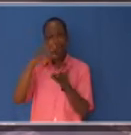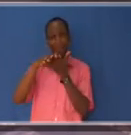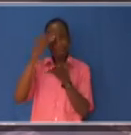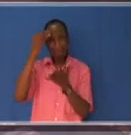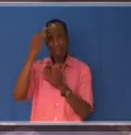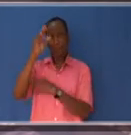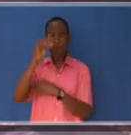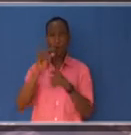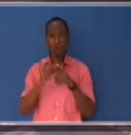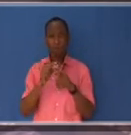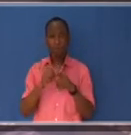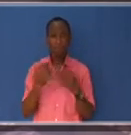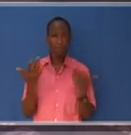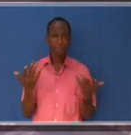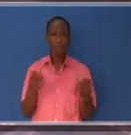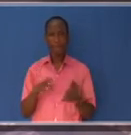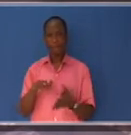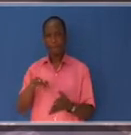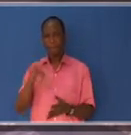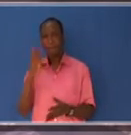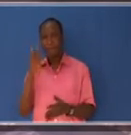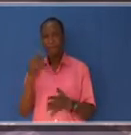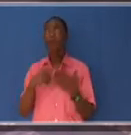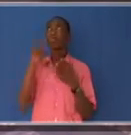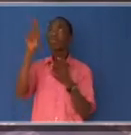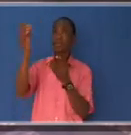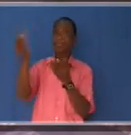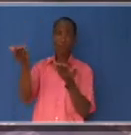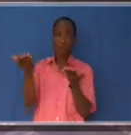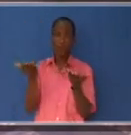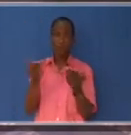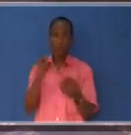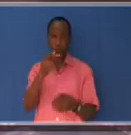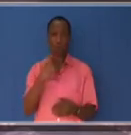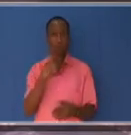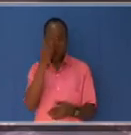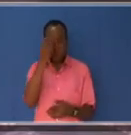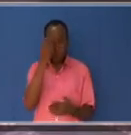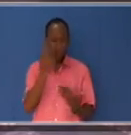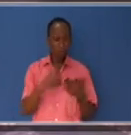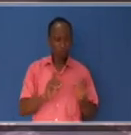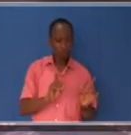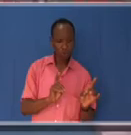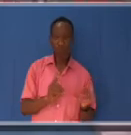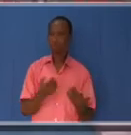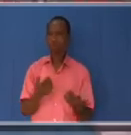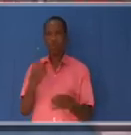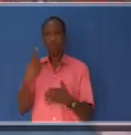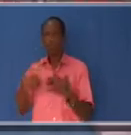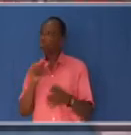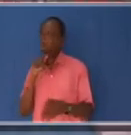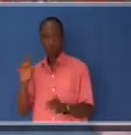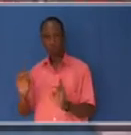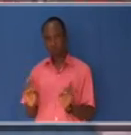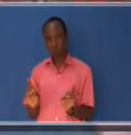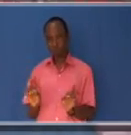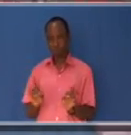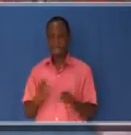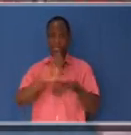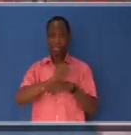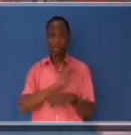be sua na sem ne yehunu ne ope ewo ye ho se ye nye ene niema ompe se ye ye Church of